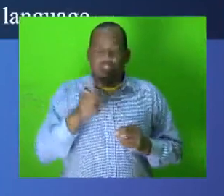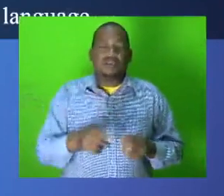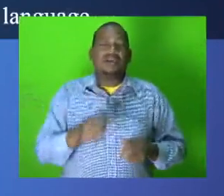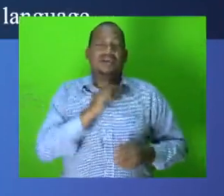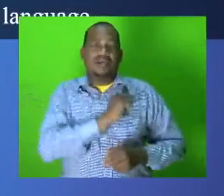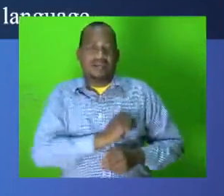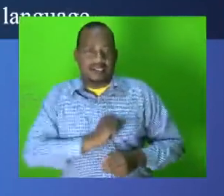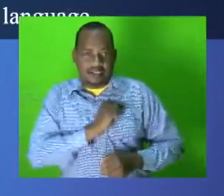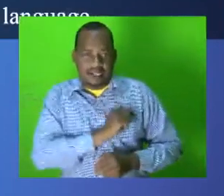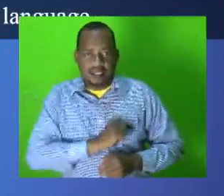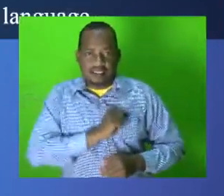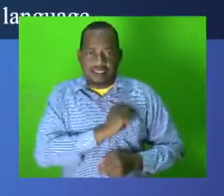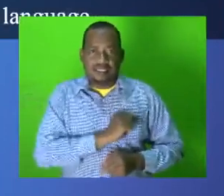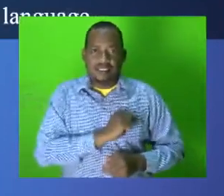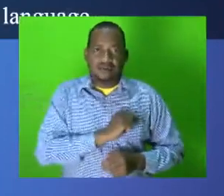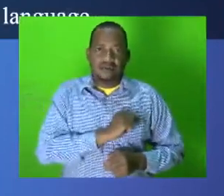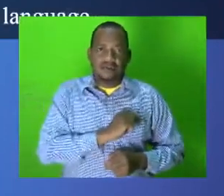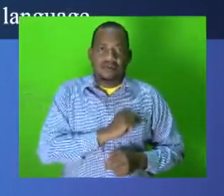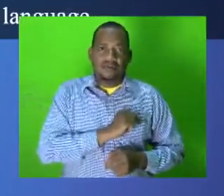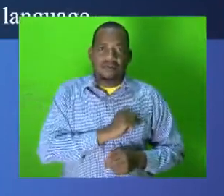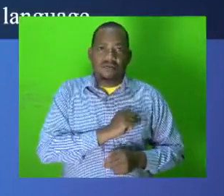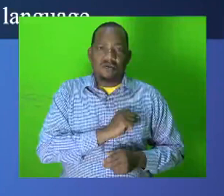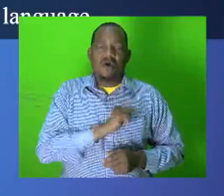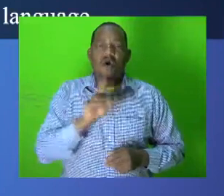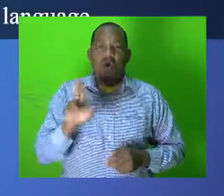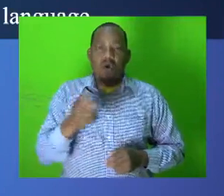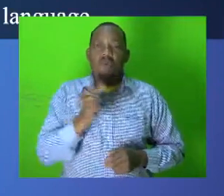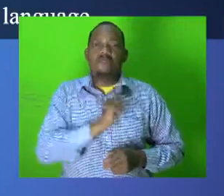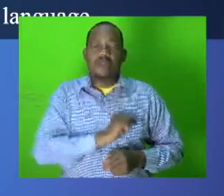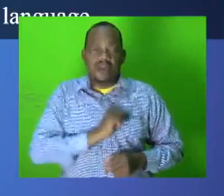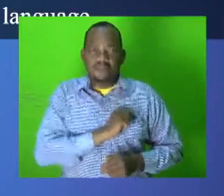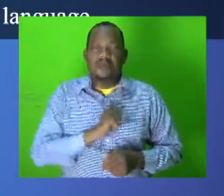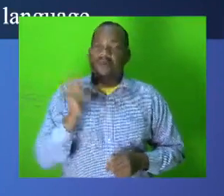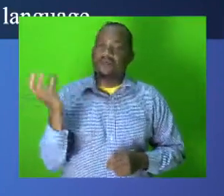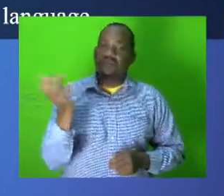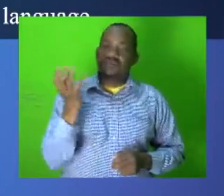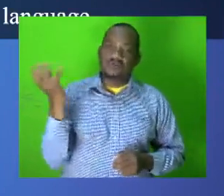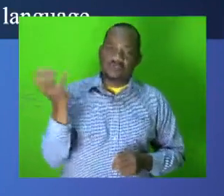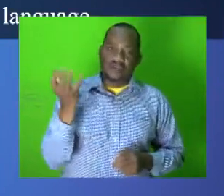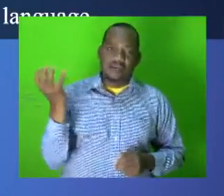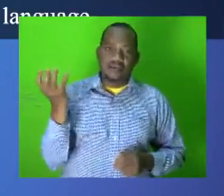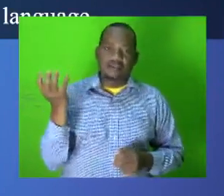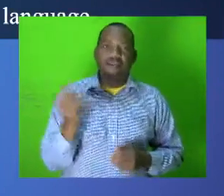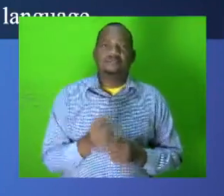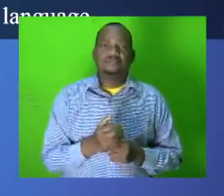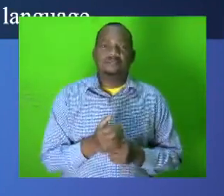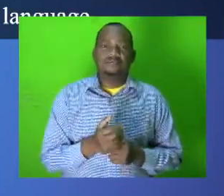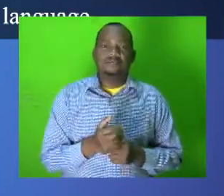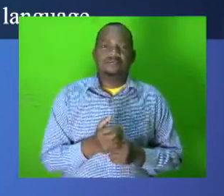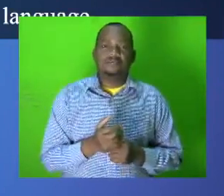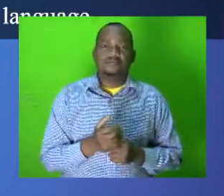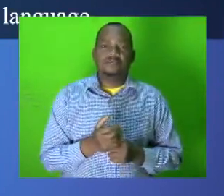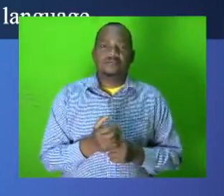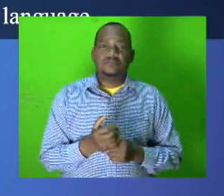In this, researcher can be familiar with language they use that society in the field,